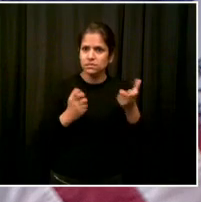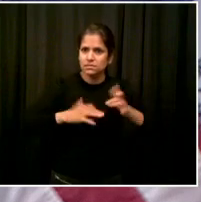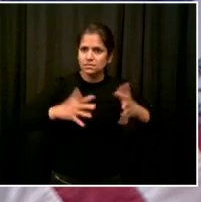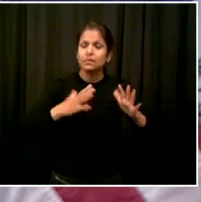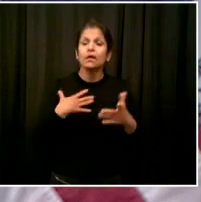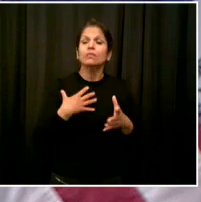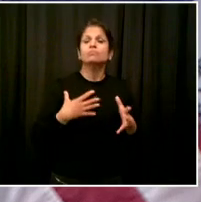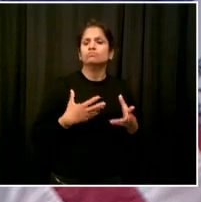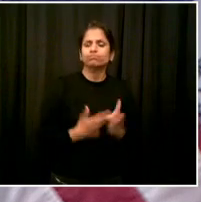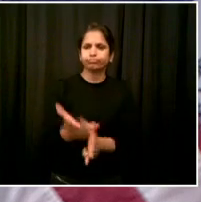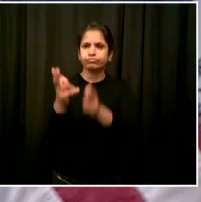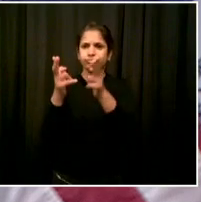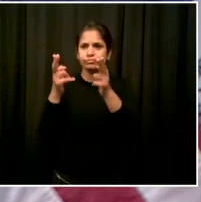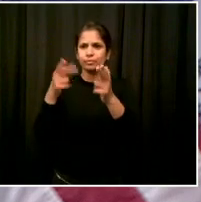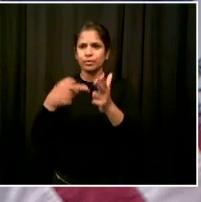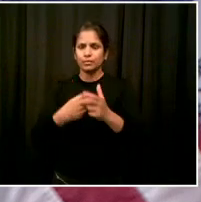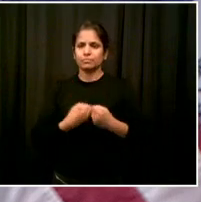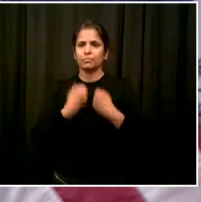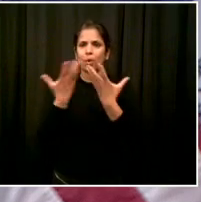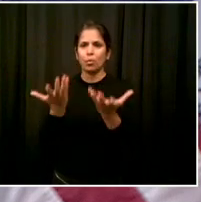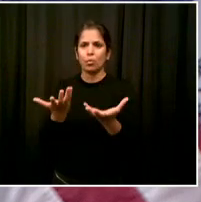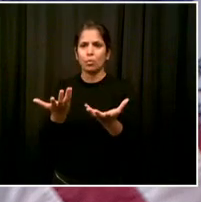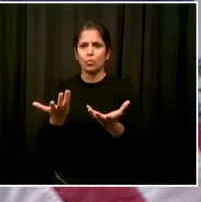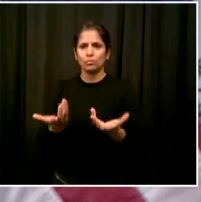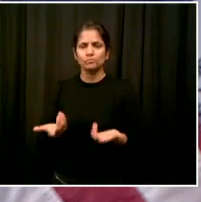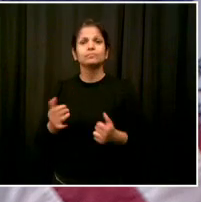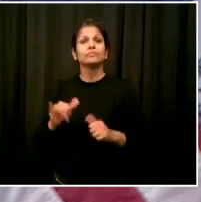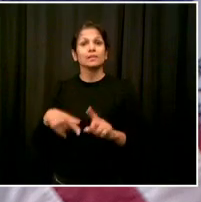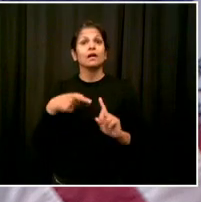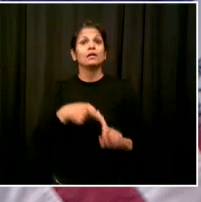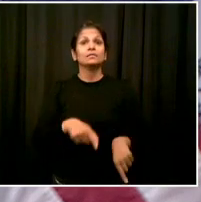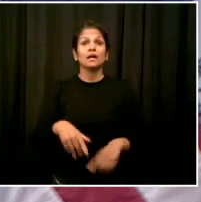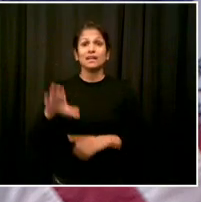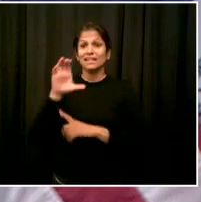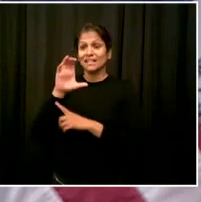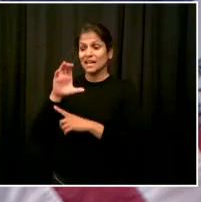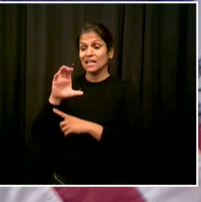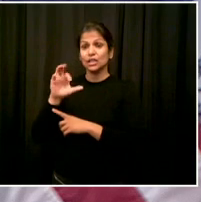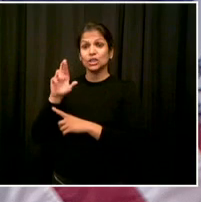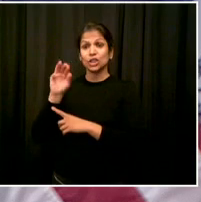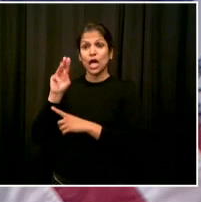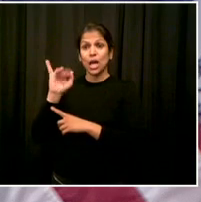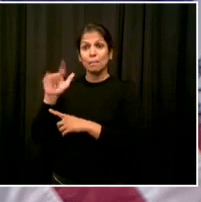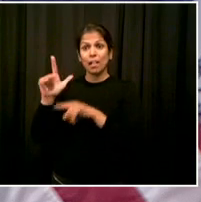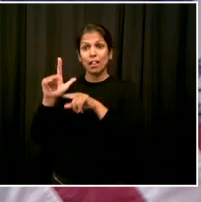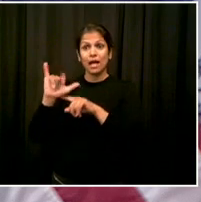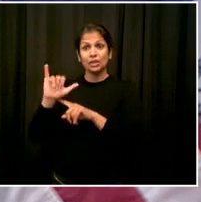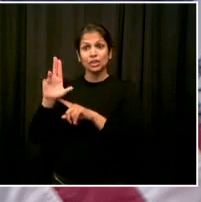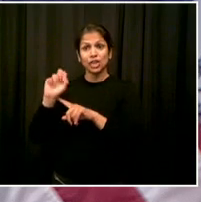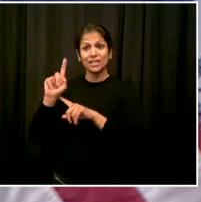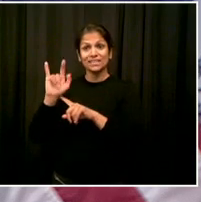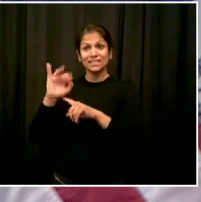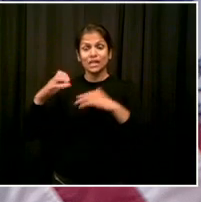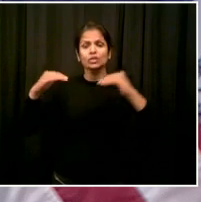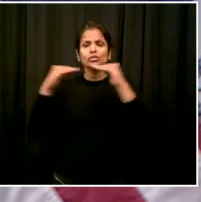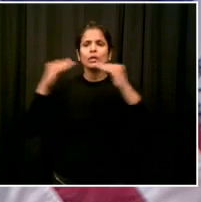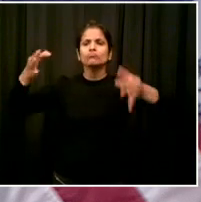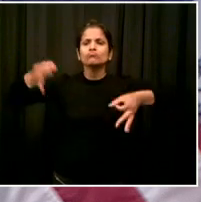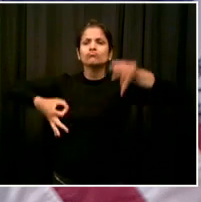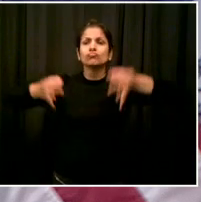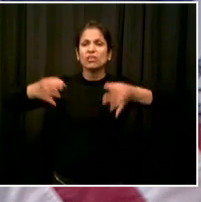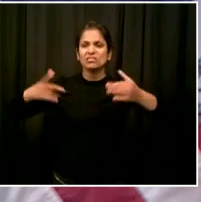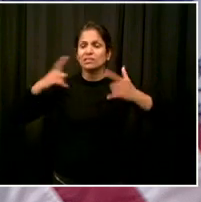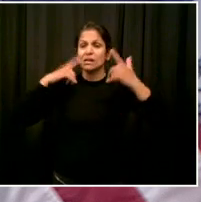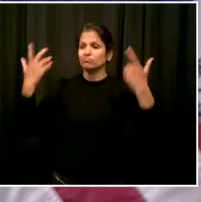of problems for all of us. There's many underlying factors. But what is obvious, Juliet, is this uptick